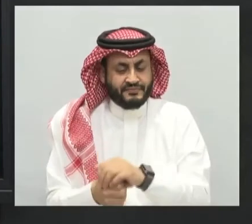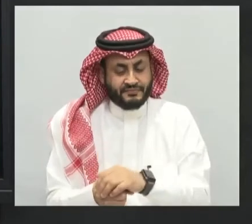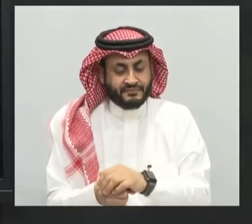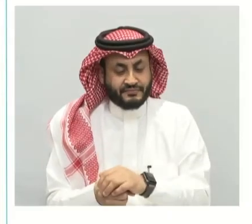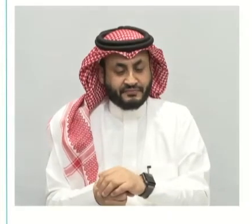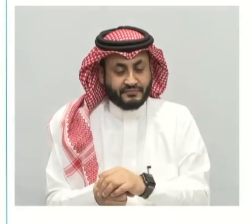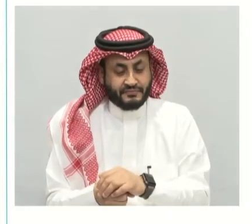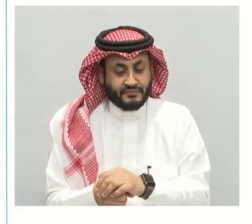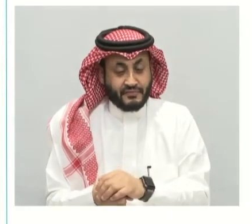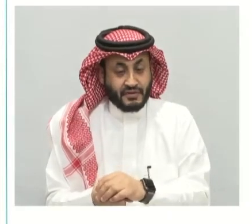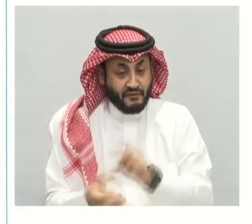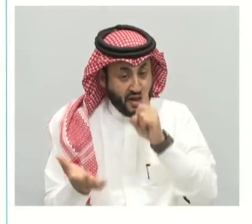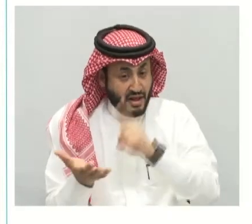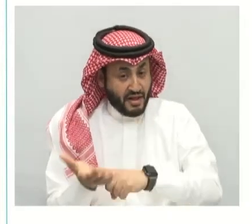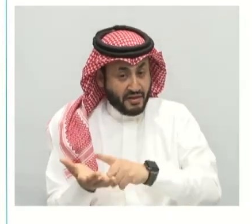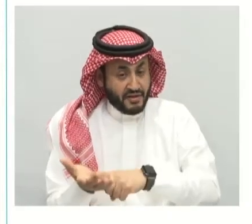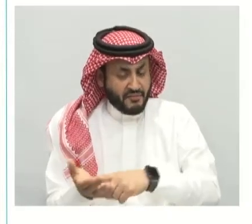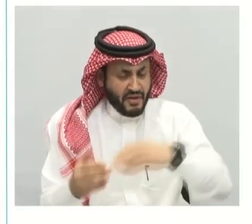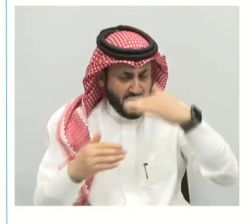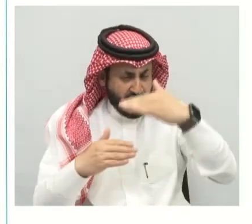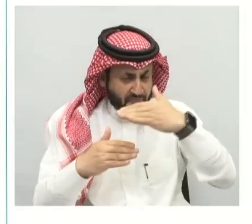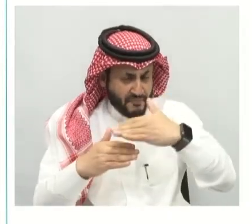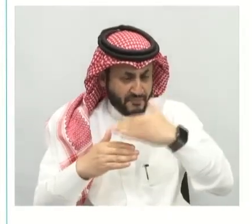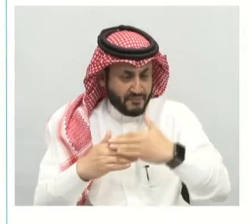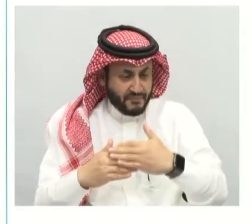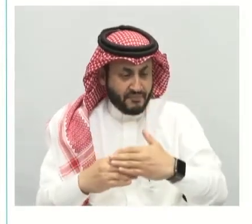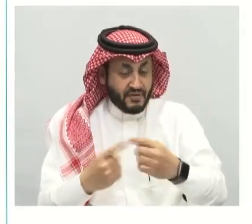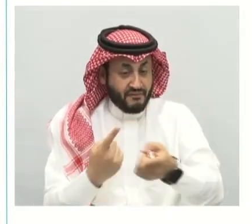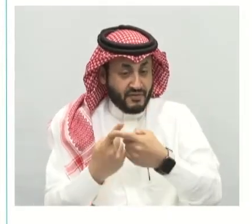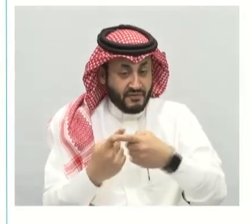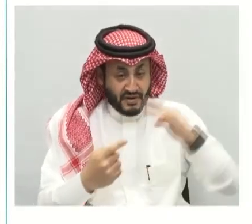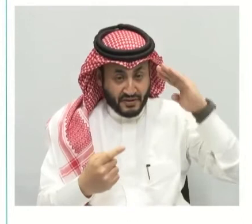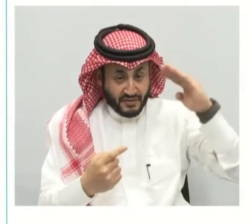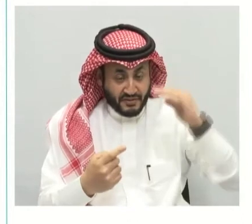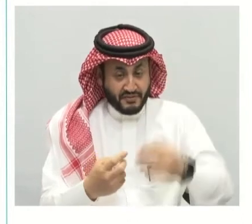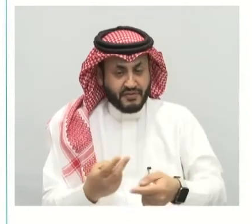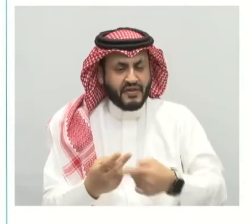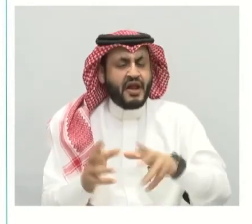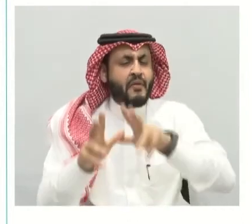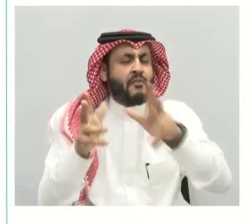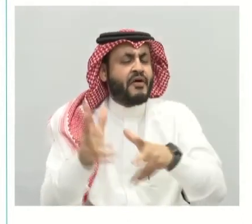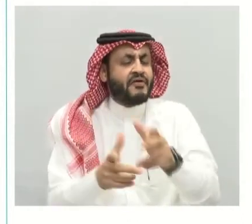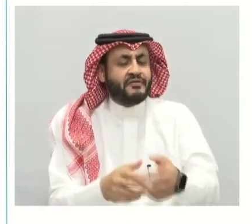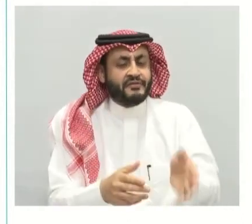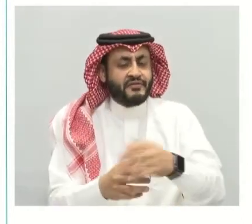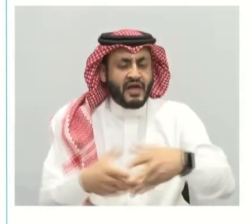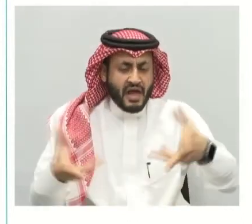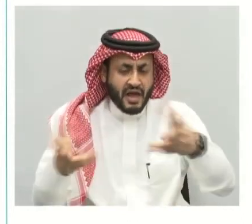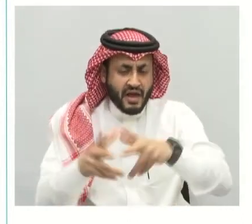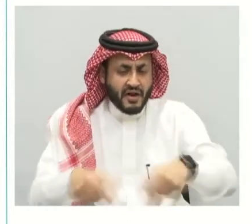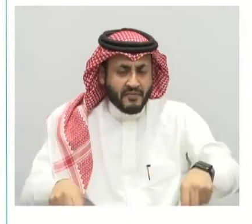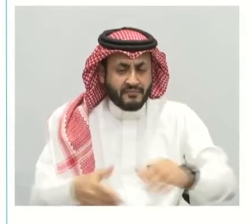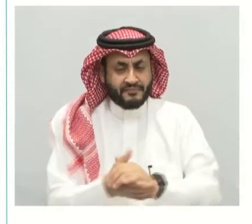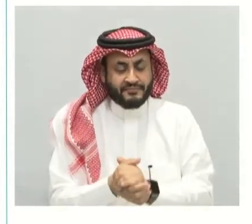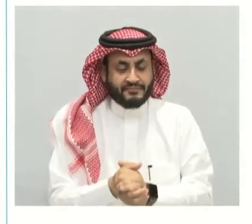that it's important to learn the parts of this email. For example, how to greet and what is the main idea and how to close an